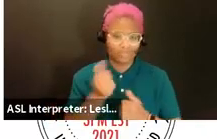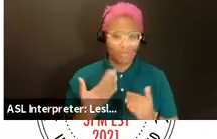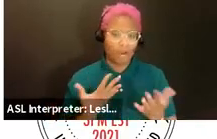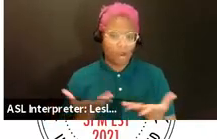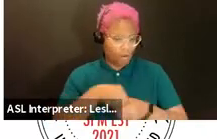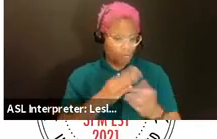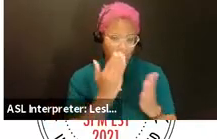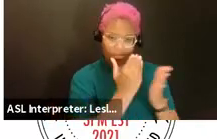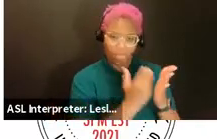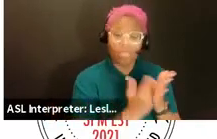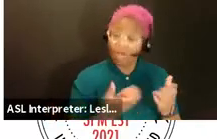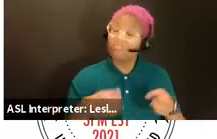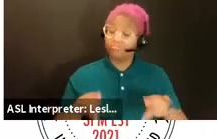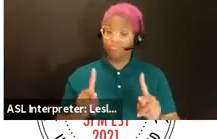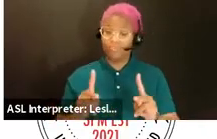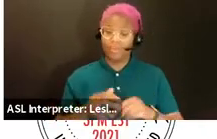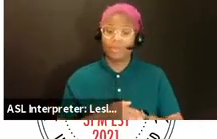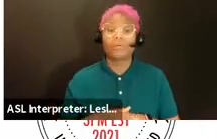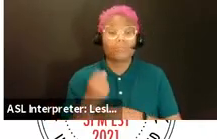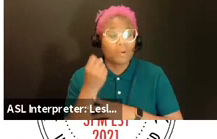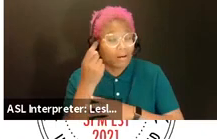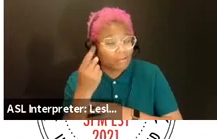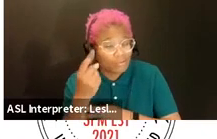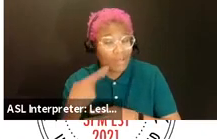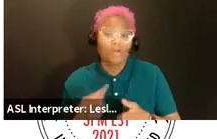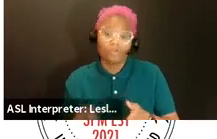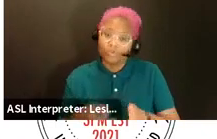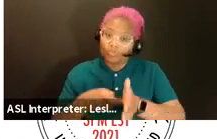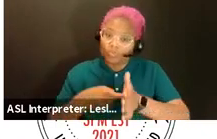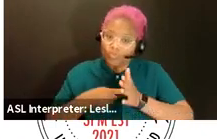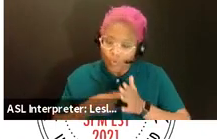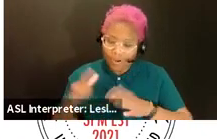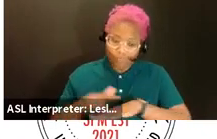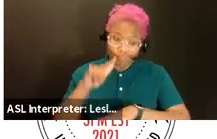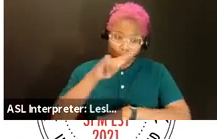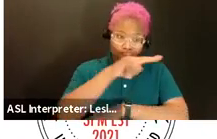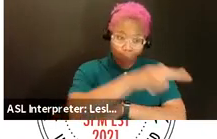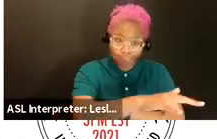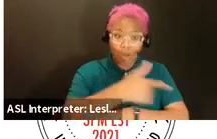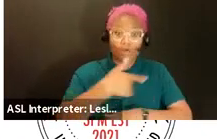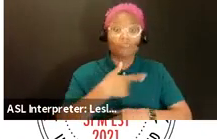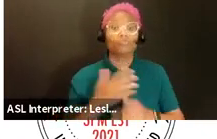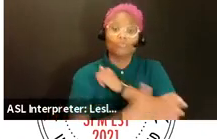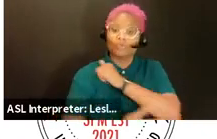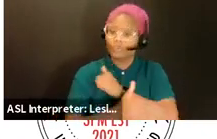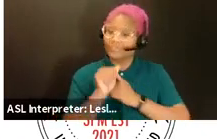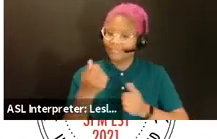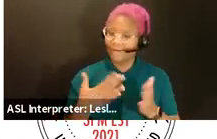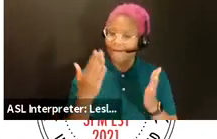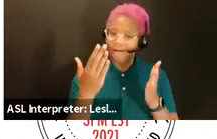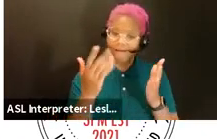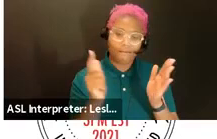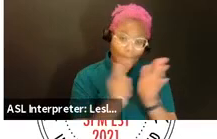to travel to the US by some route that doesn't go through a banned country. We've seen a couple of situations where, like,